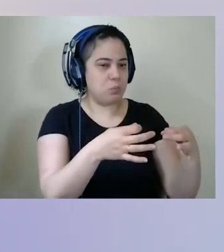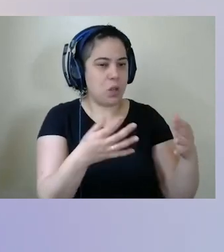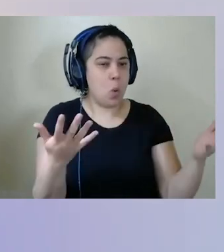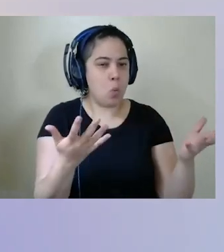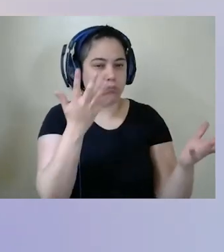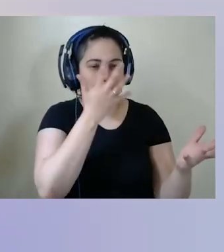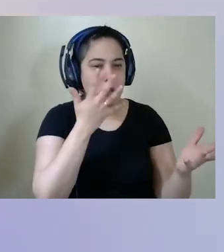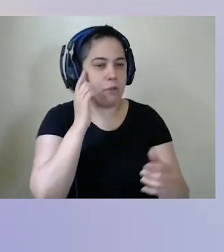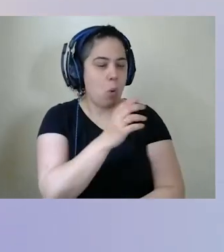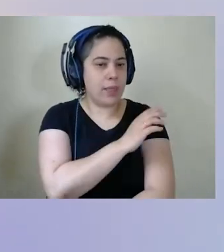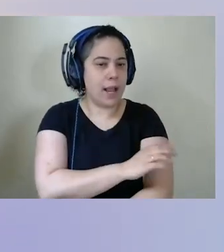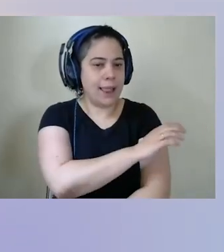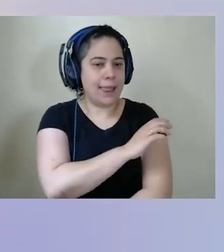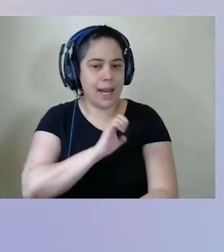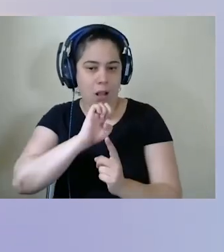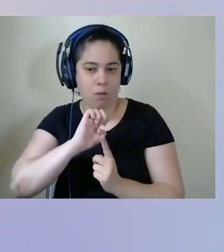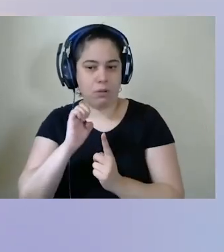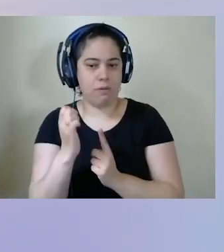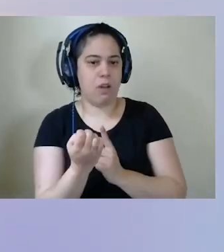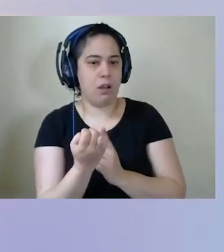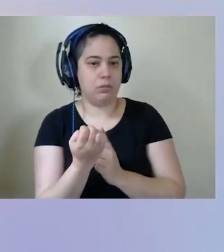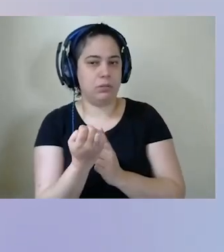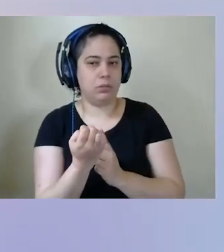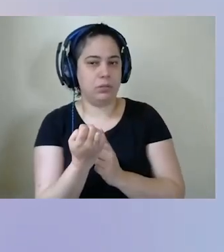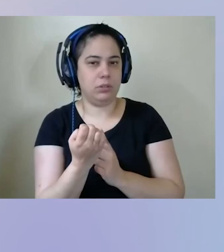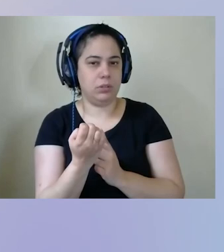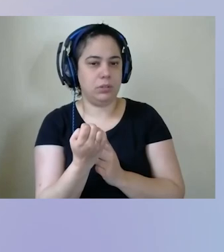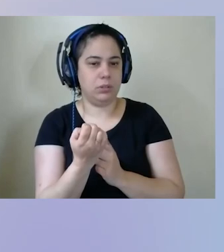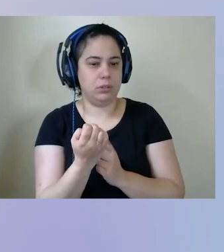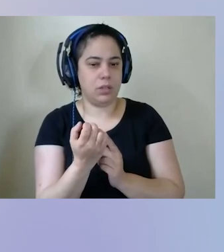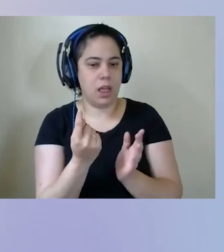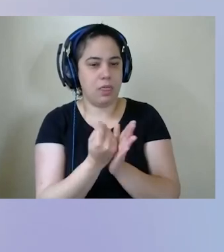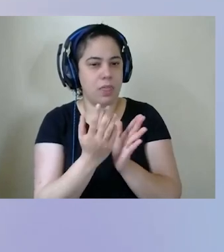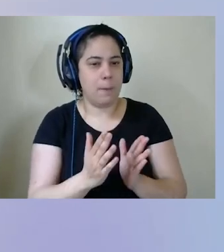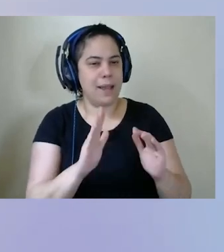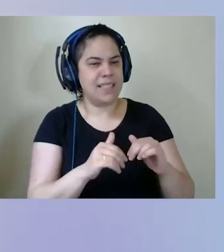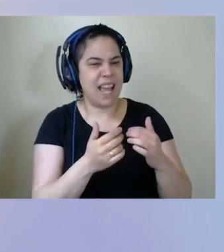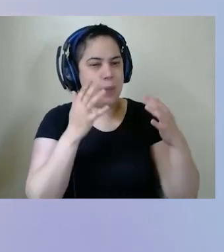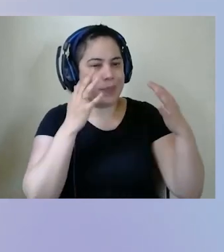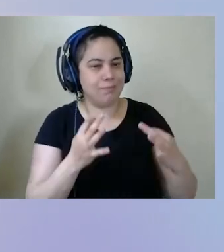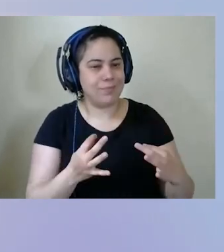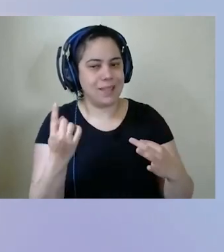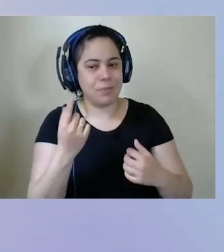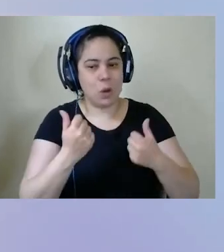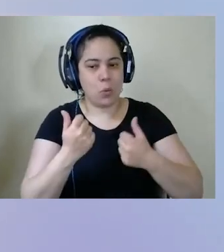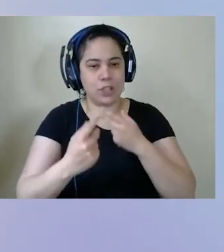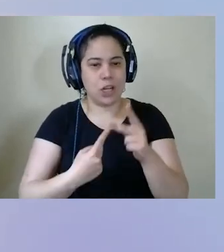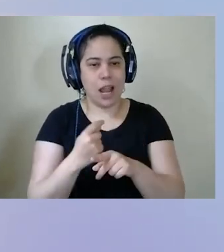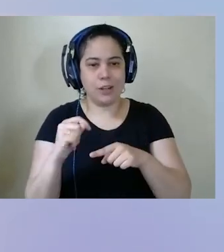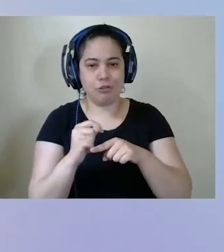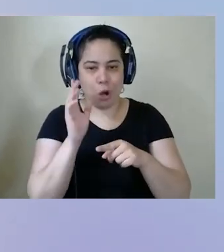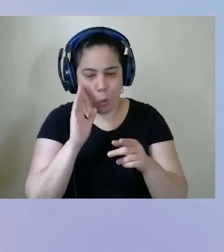in their clinical environment. Like how does a therapist make a decision about what kind of training is going to be going